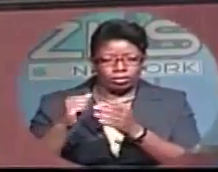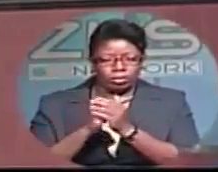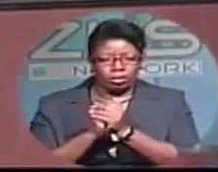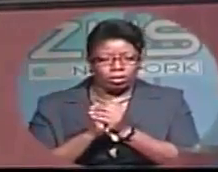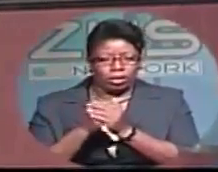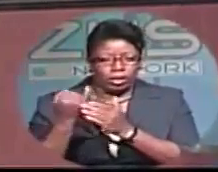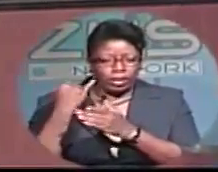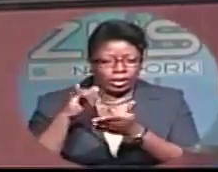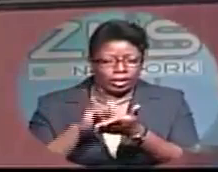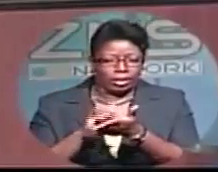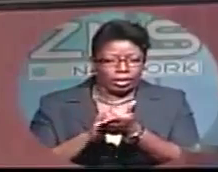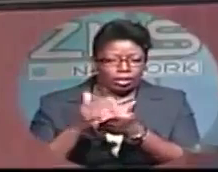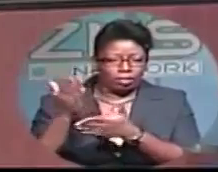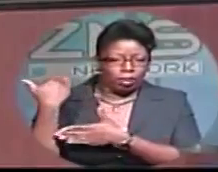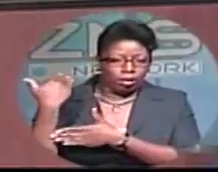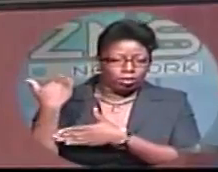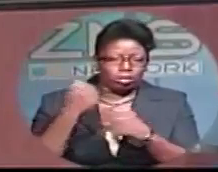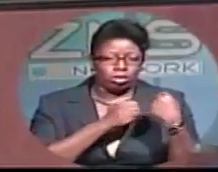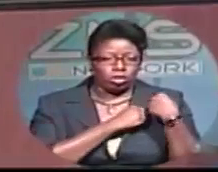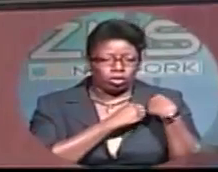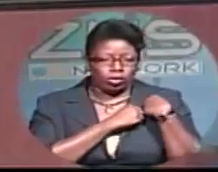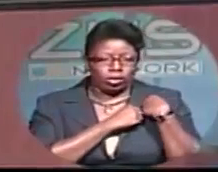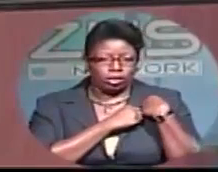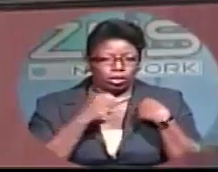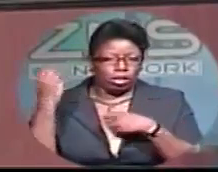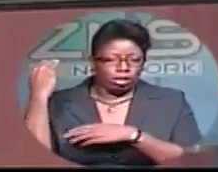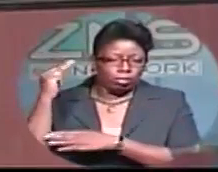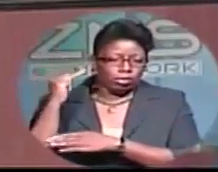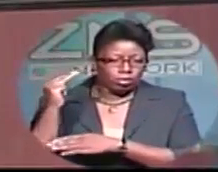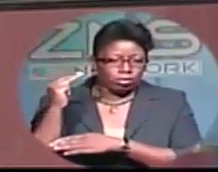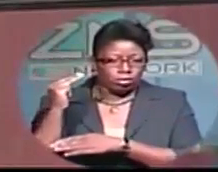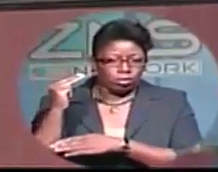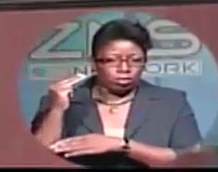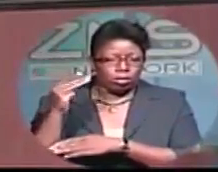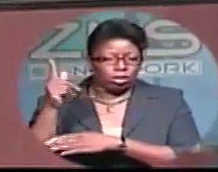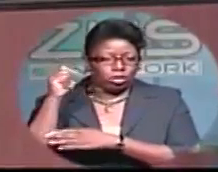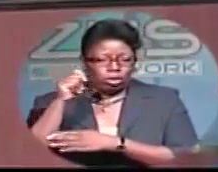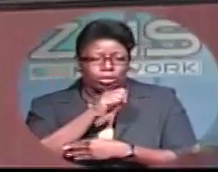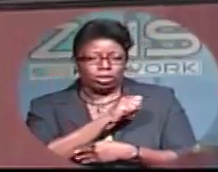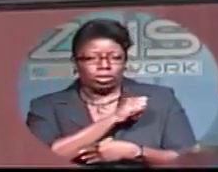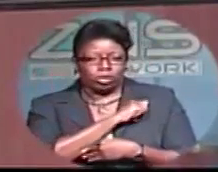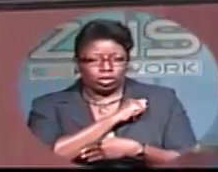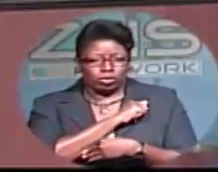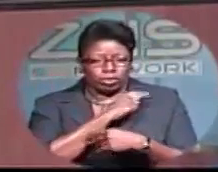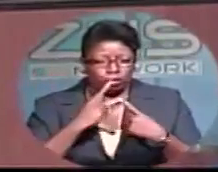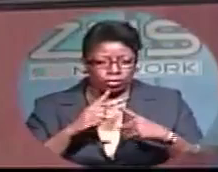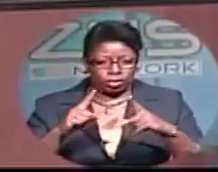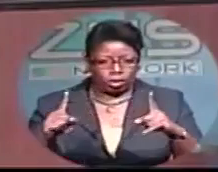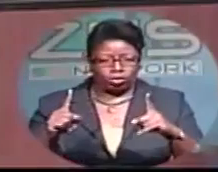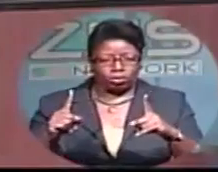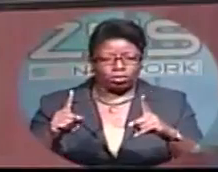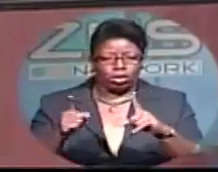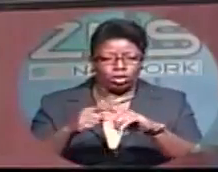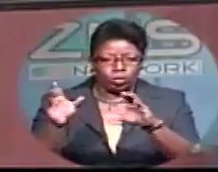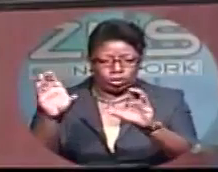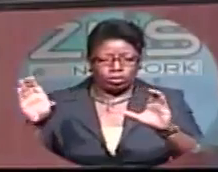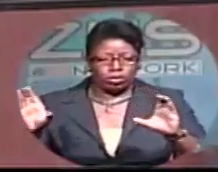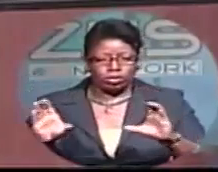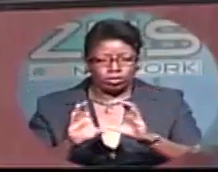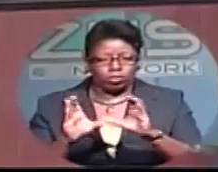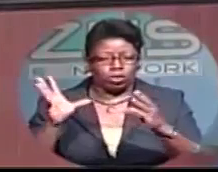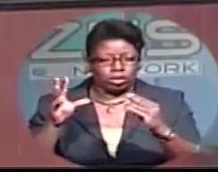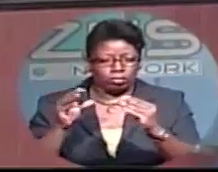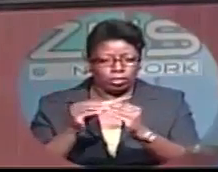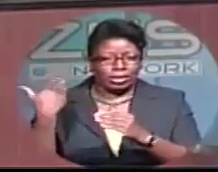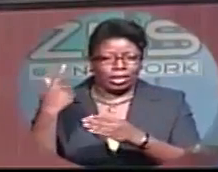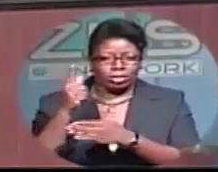Tommy Turnquest, had announced to his constituents during a meeting last week, Tuesday, his intention of leaving politics. But when we asked Mr.